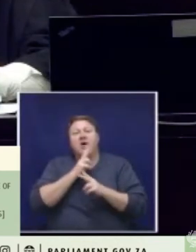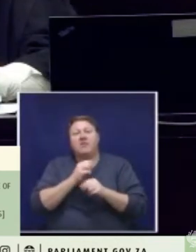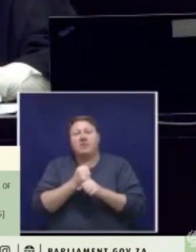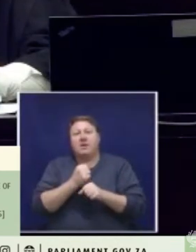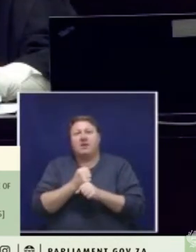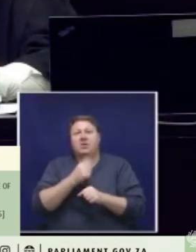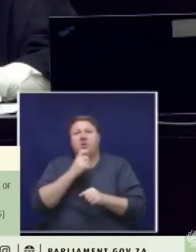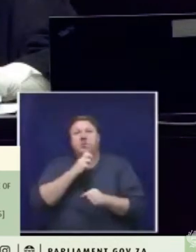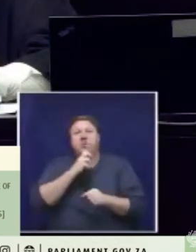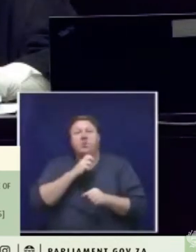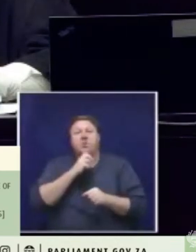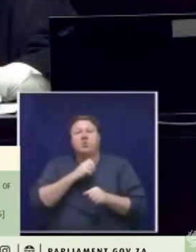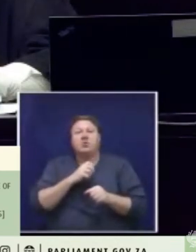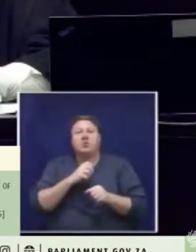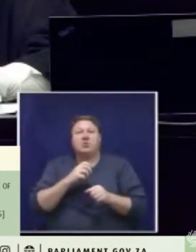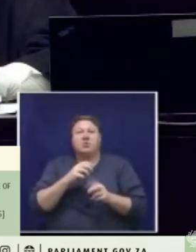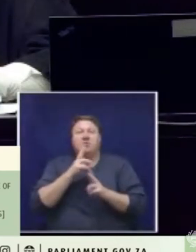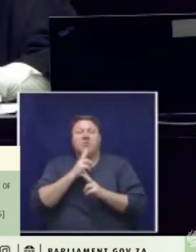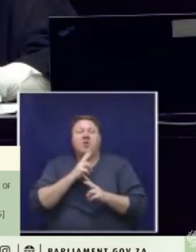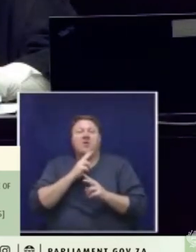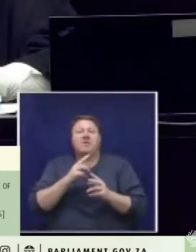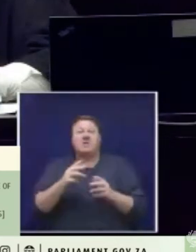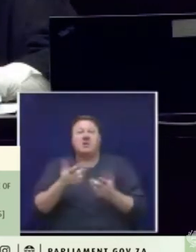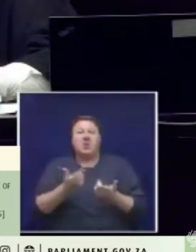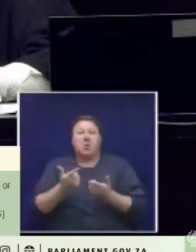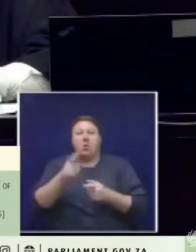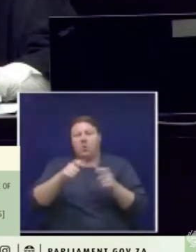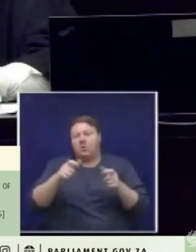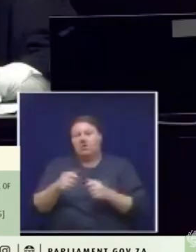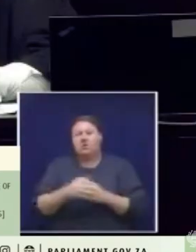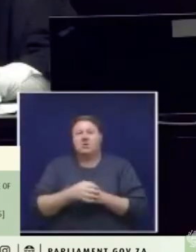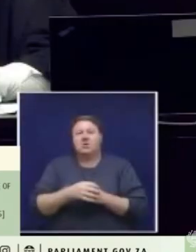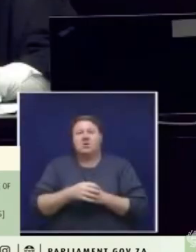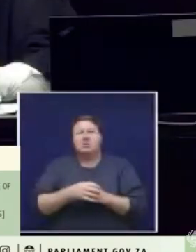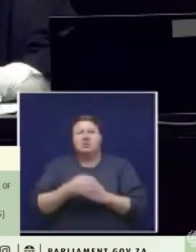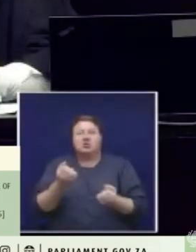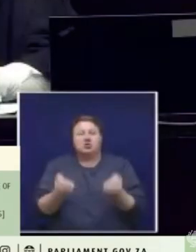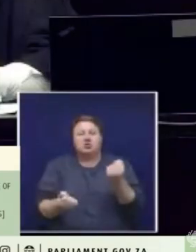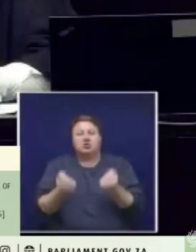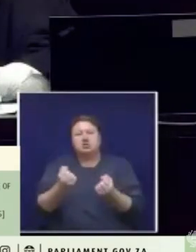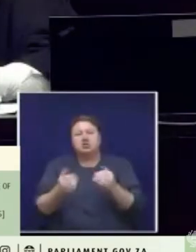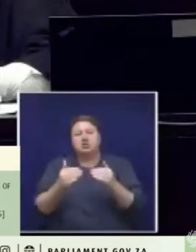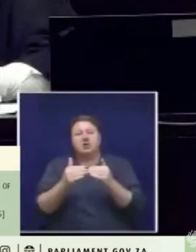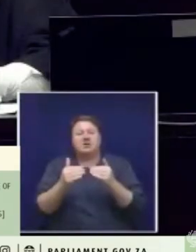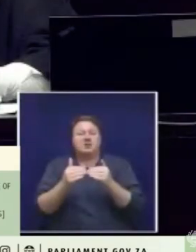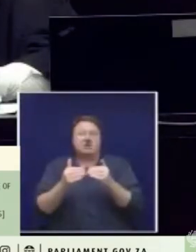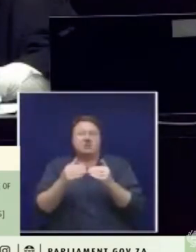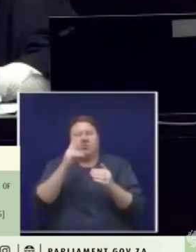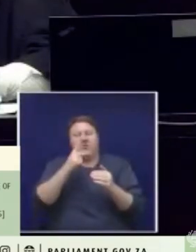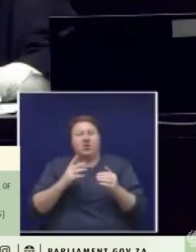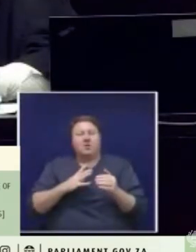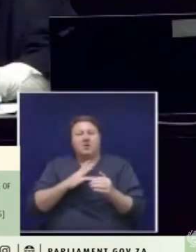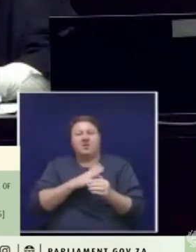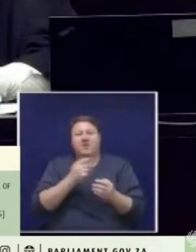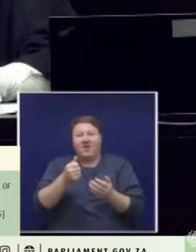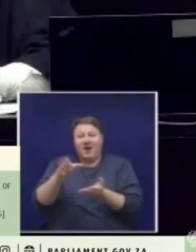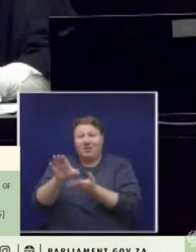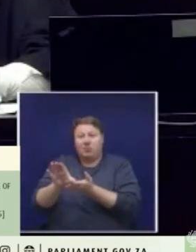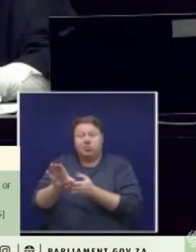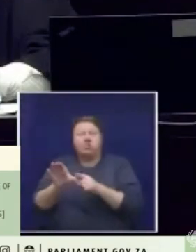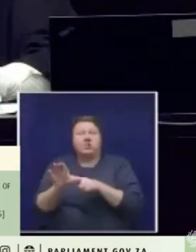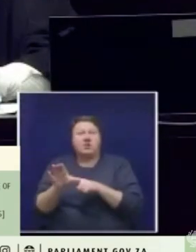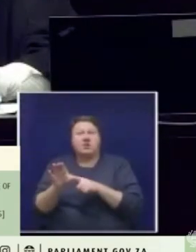was used for private firms of attorneys. And we in the Justice Portfolio Committee suggested that that funding, once that contract